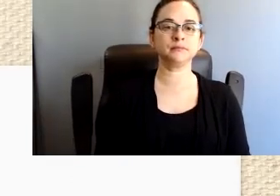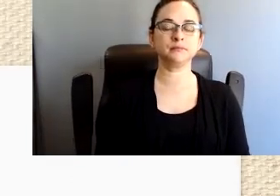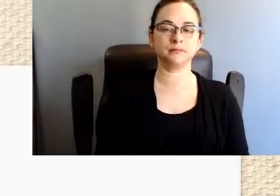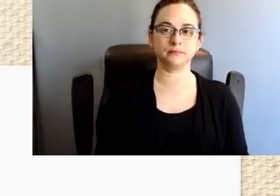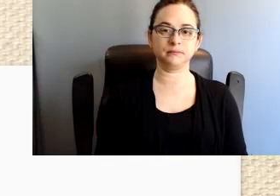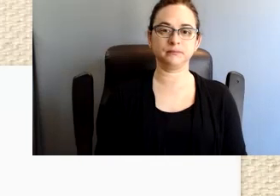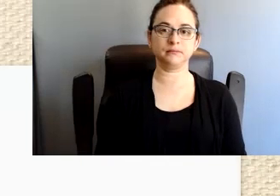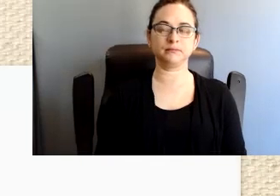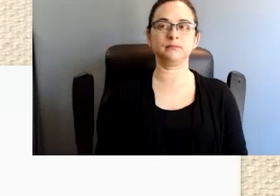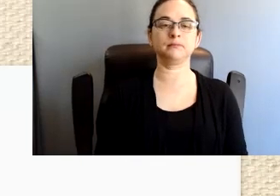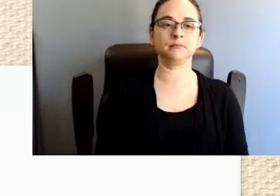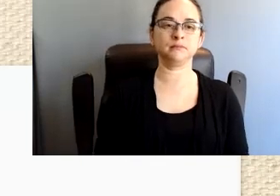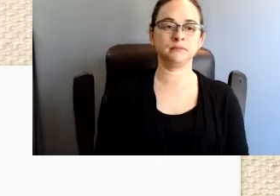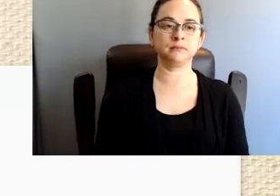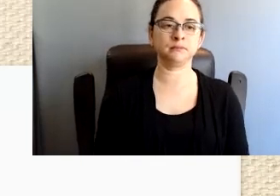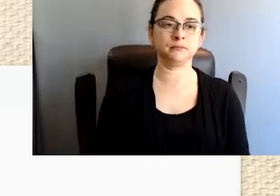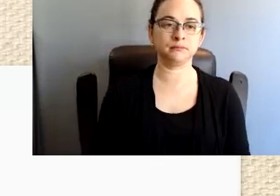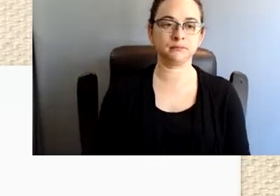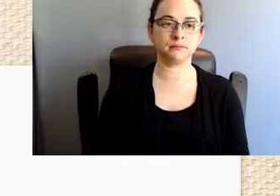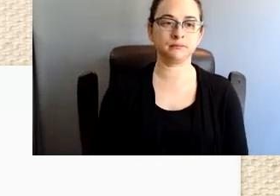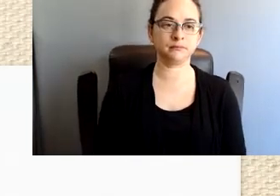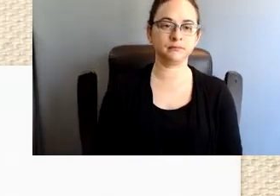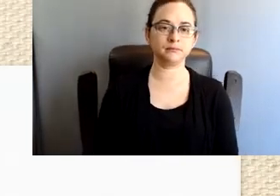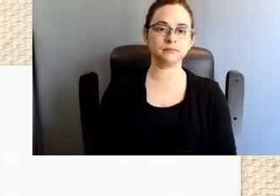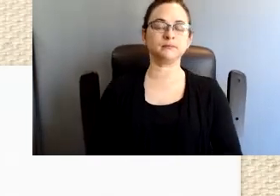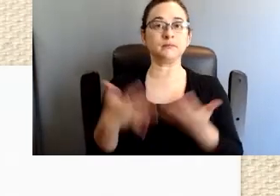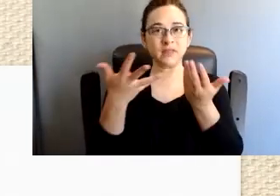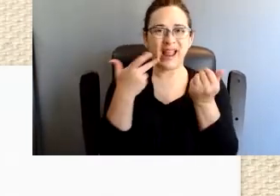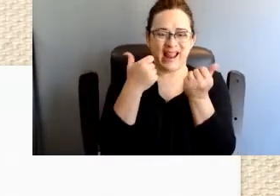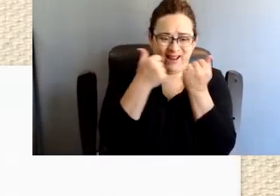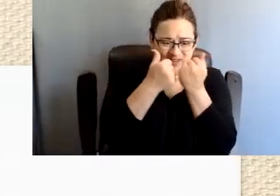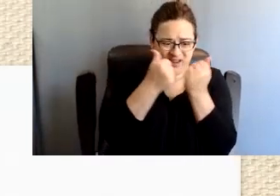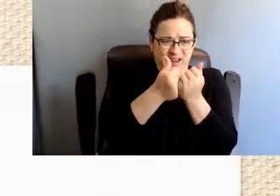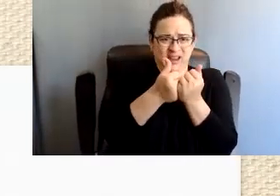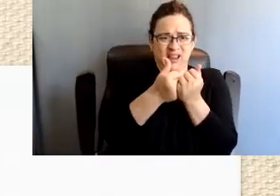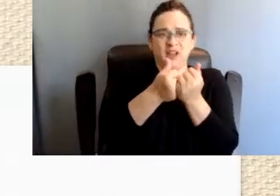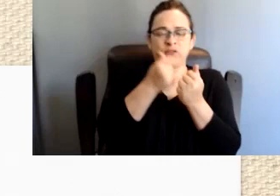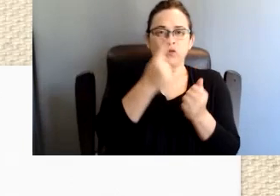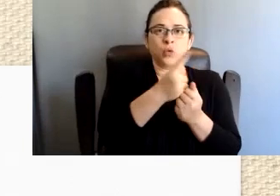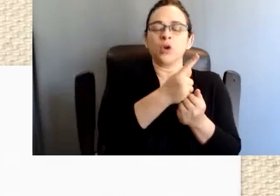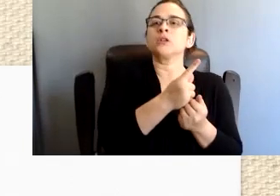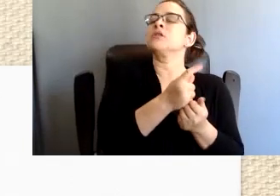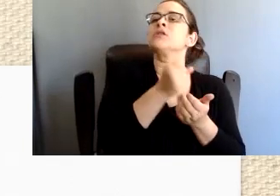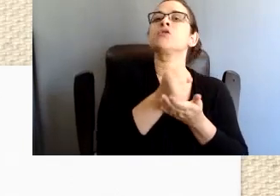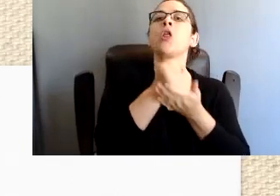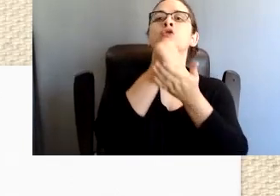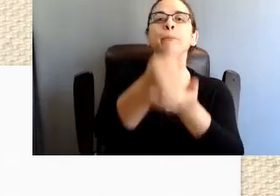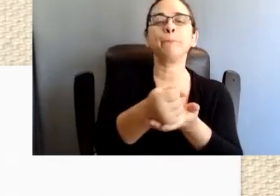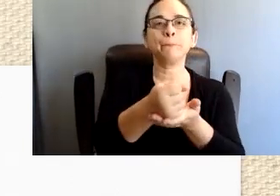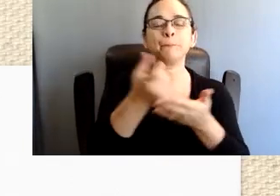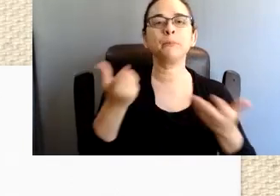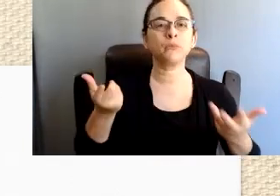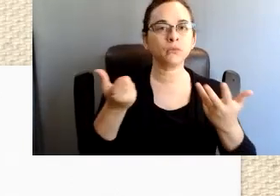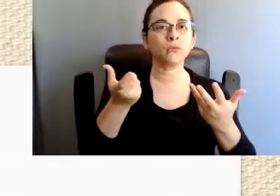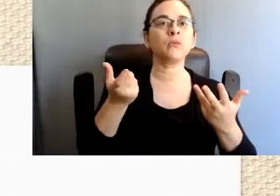So then, like I mentioned, to advocate for scholarships, anytime that you can advocate for scholarships. Scholarship, they have